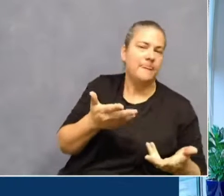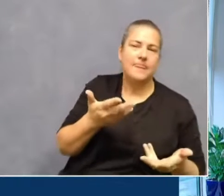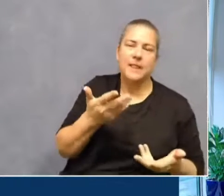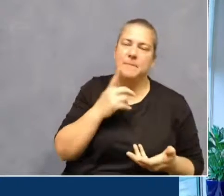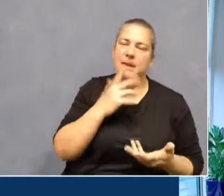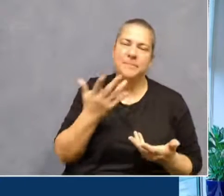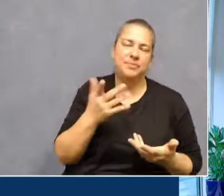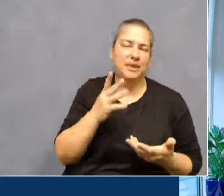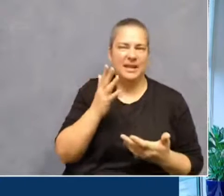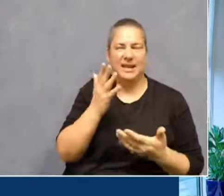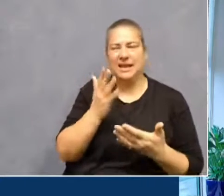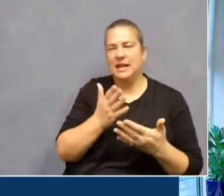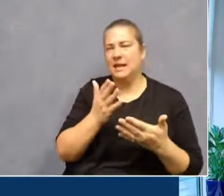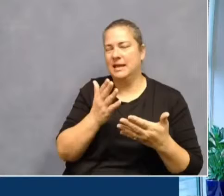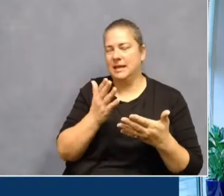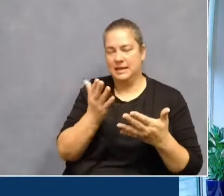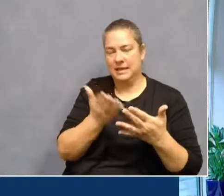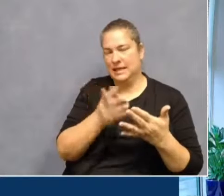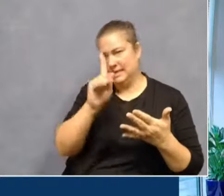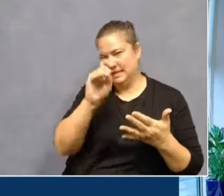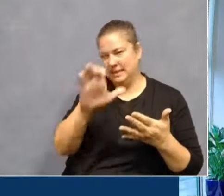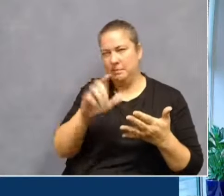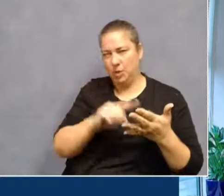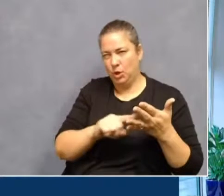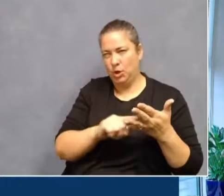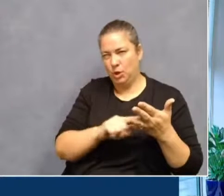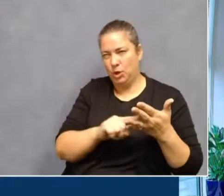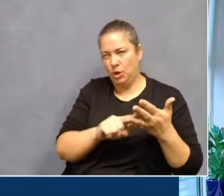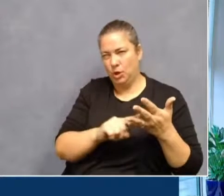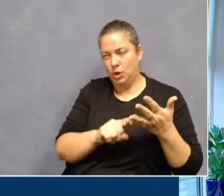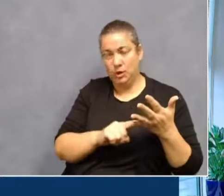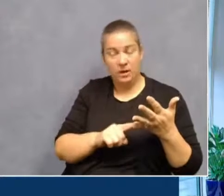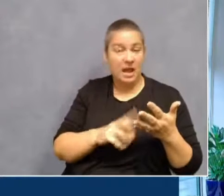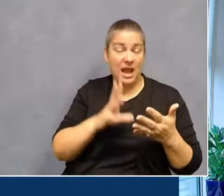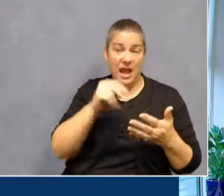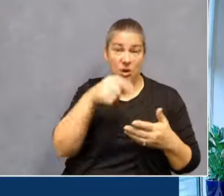December. And for the typical American, you're unlikely to have